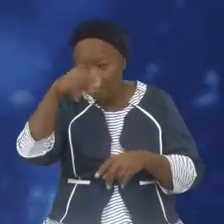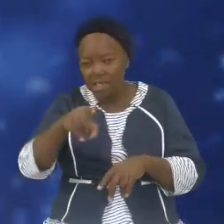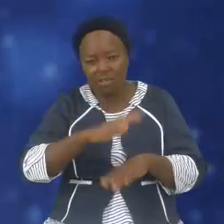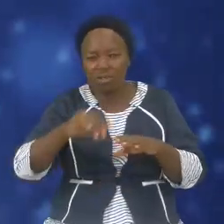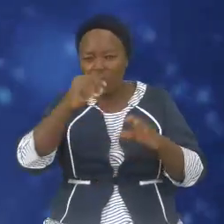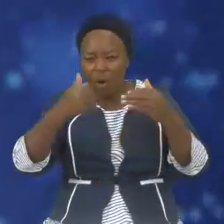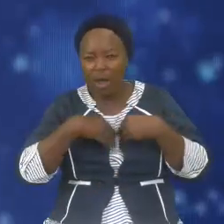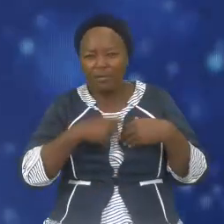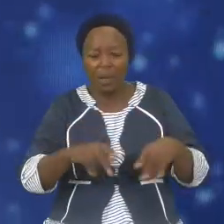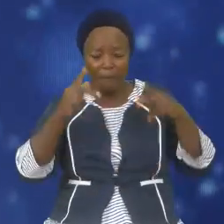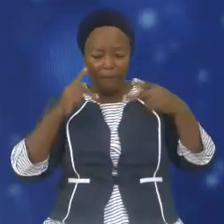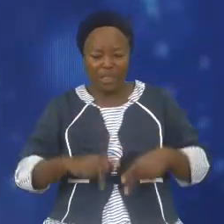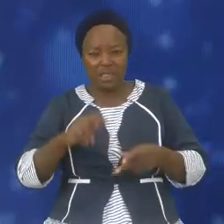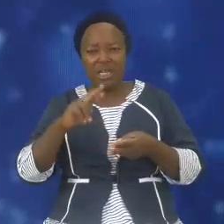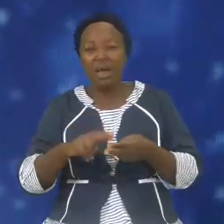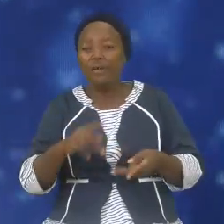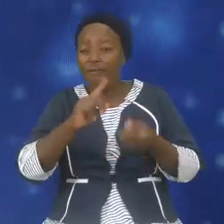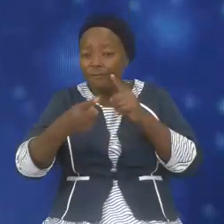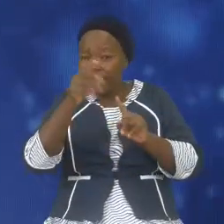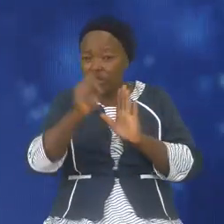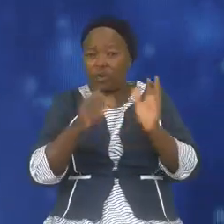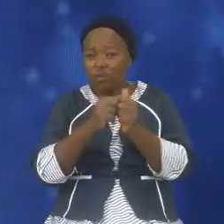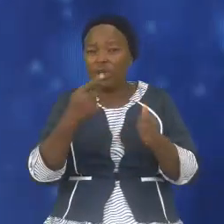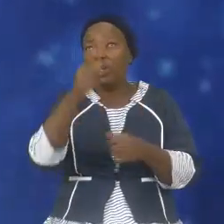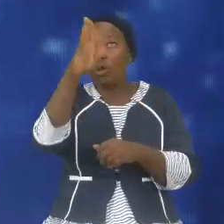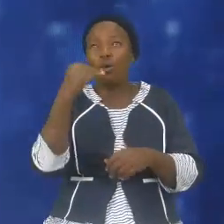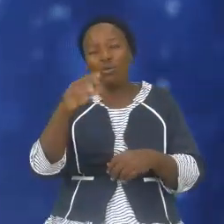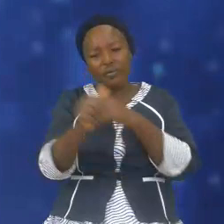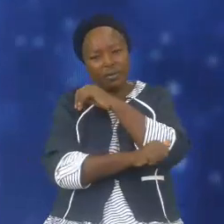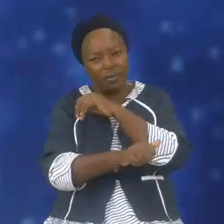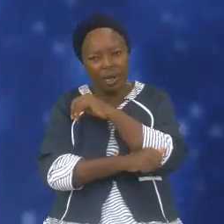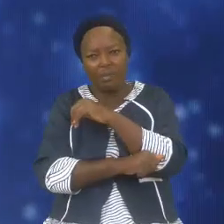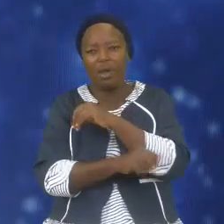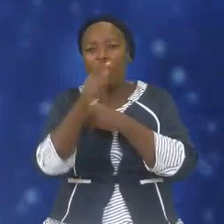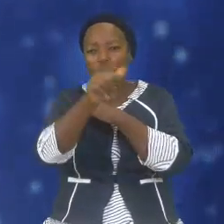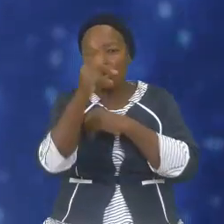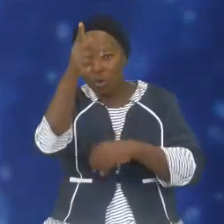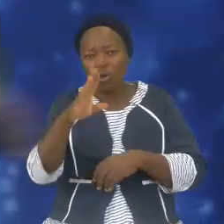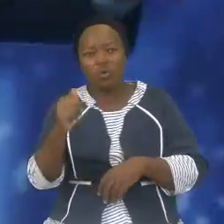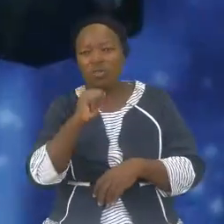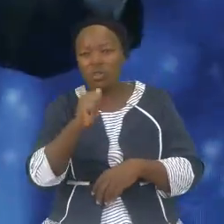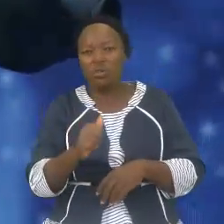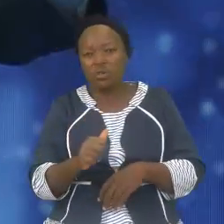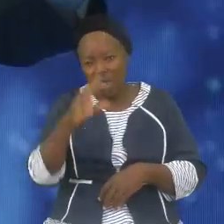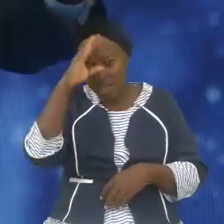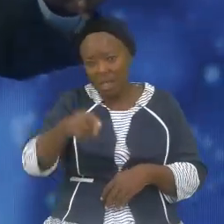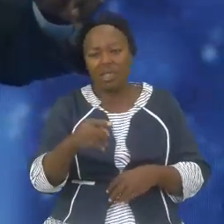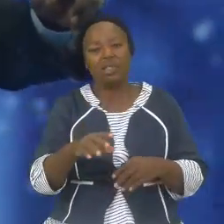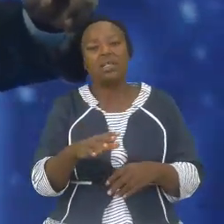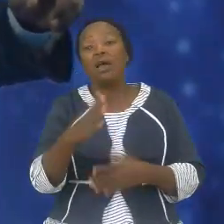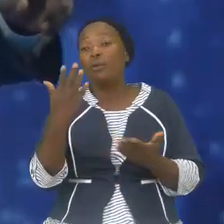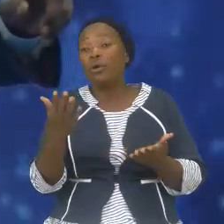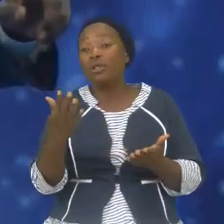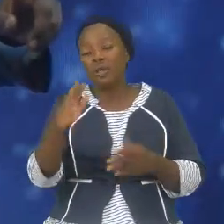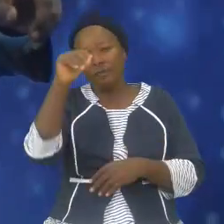personal relationship with the God of Abraham. God was not his father. And then